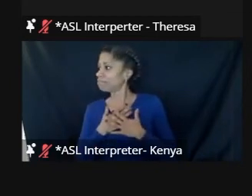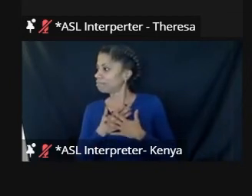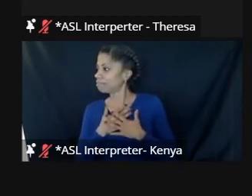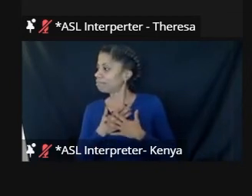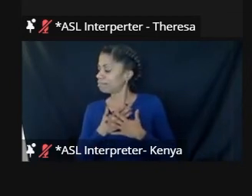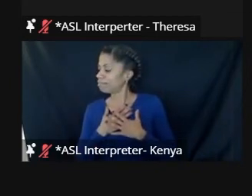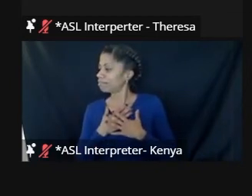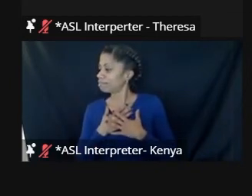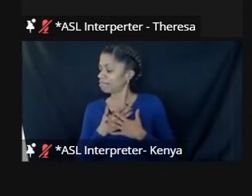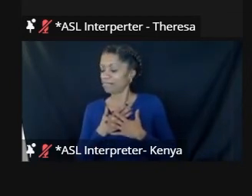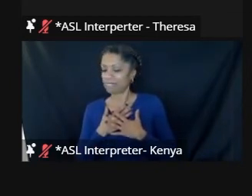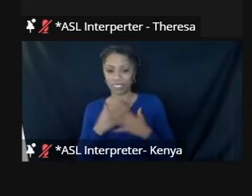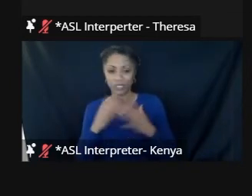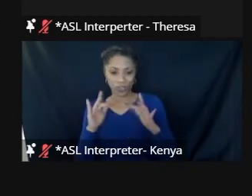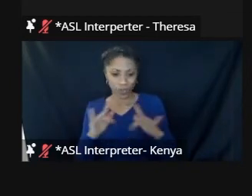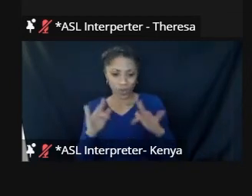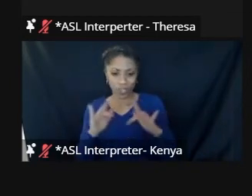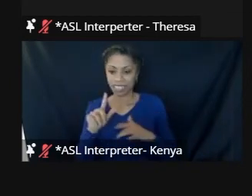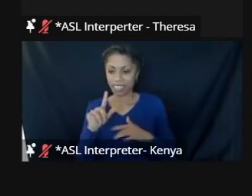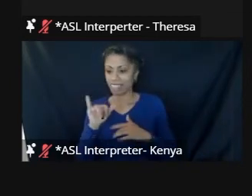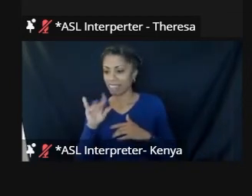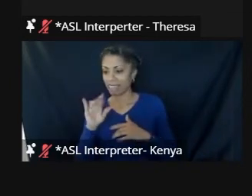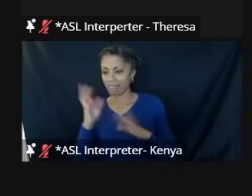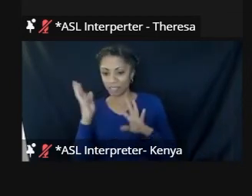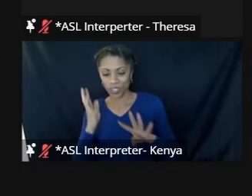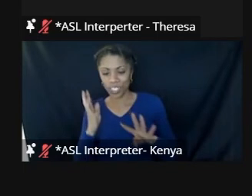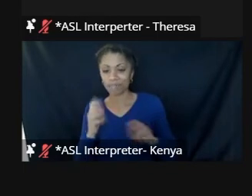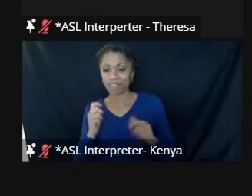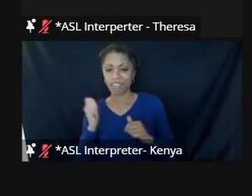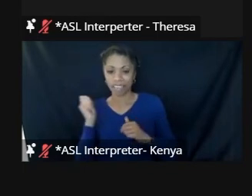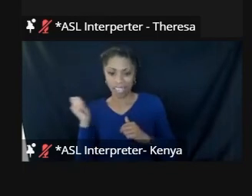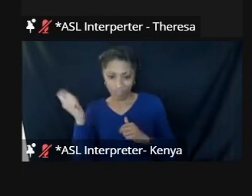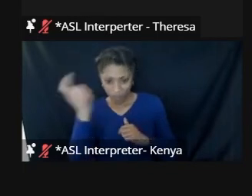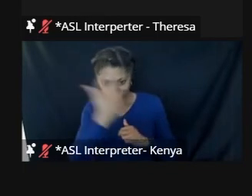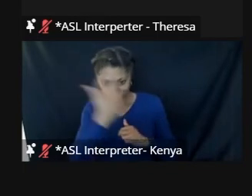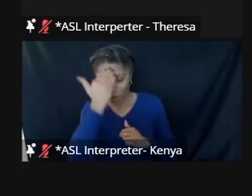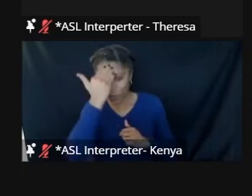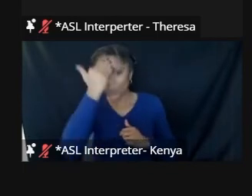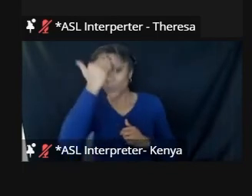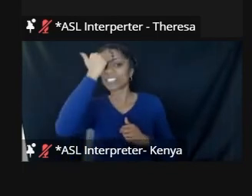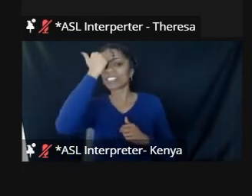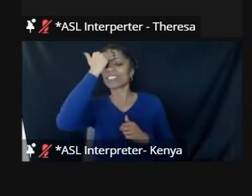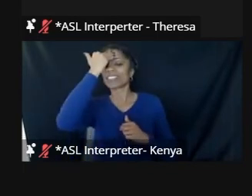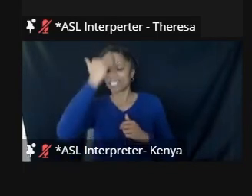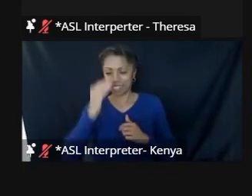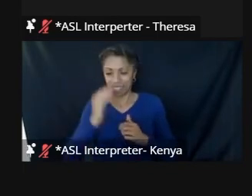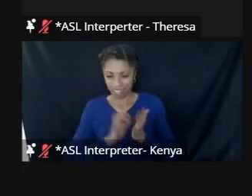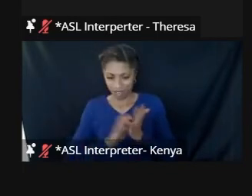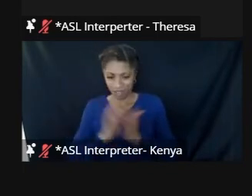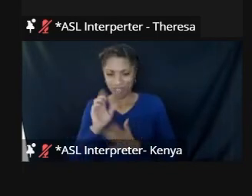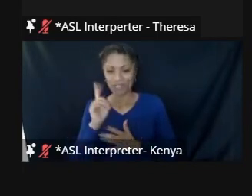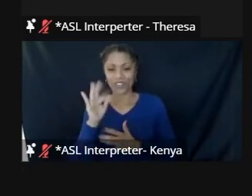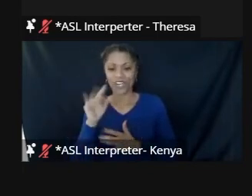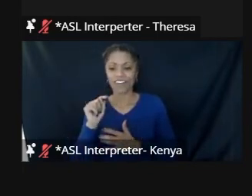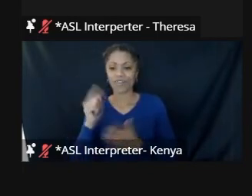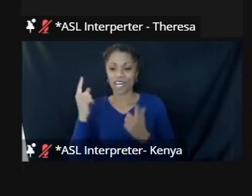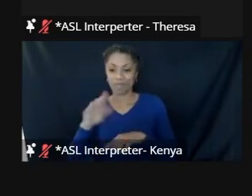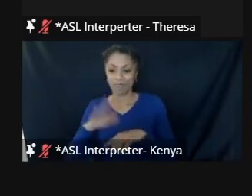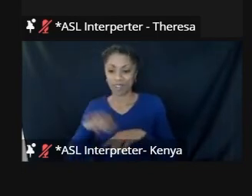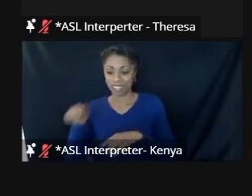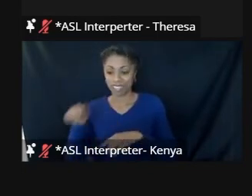that's recorded and live streamed to the whole of the Commonwealth. That's cool. Okay. And we will be